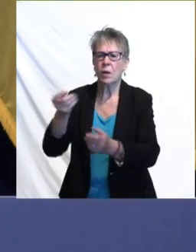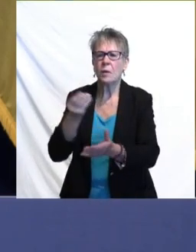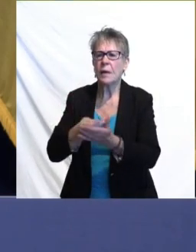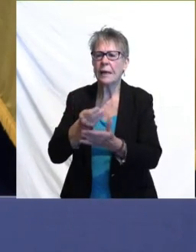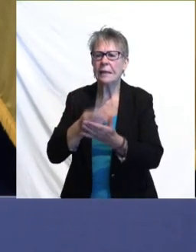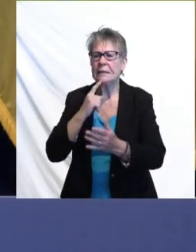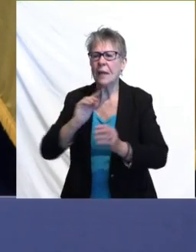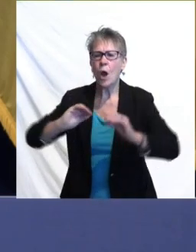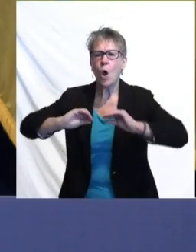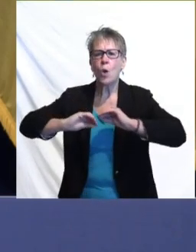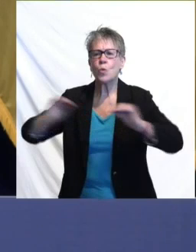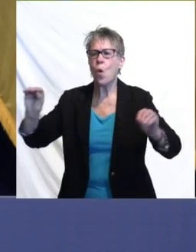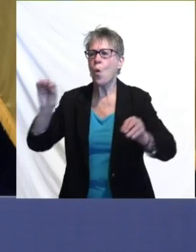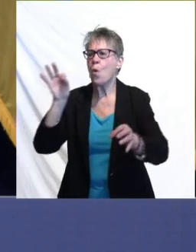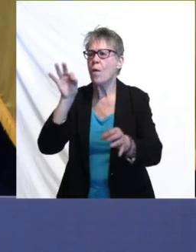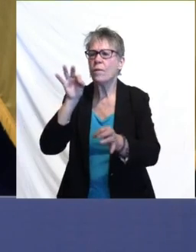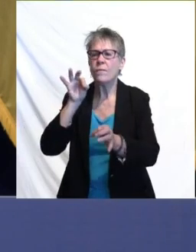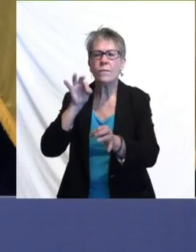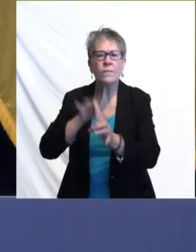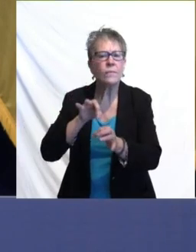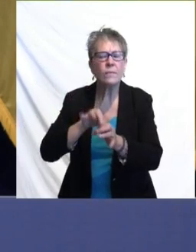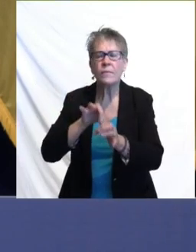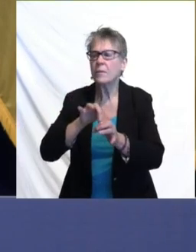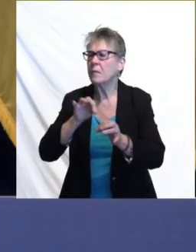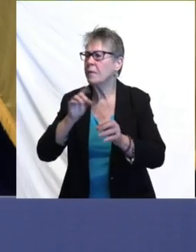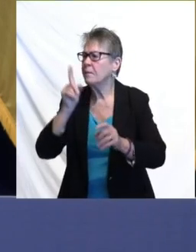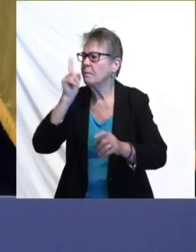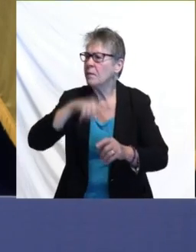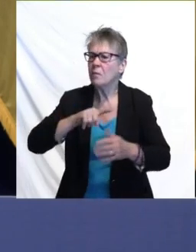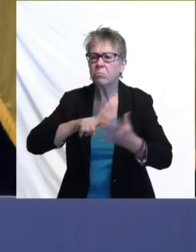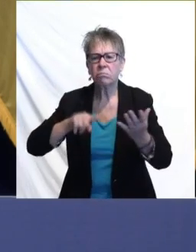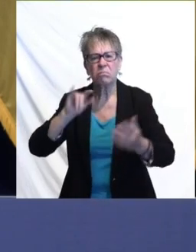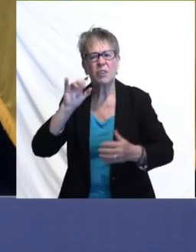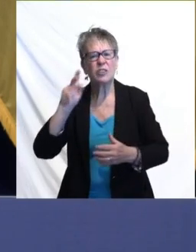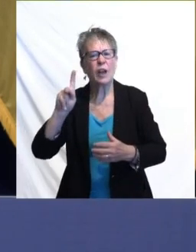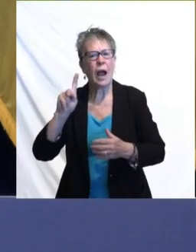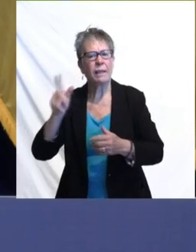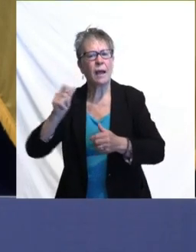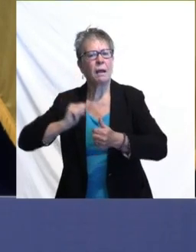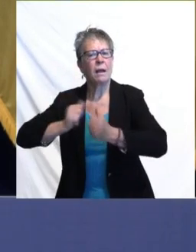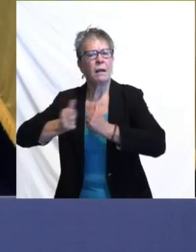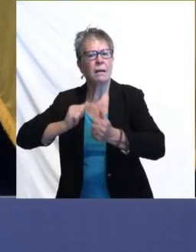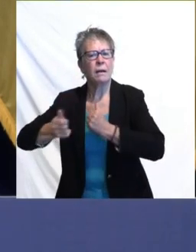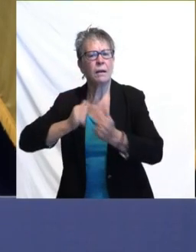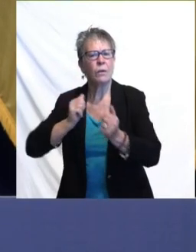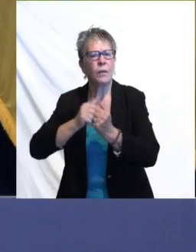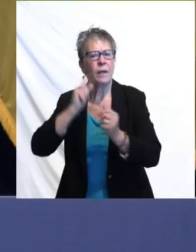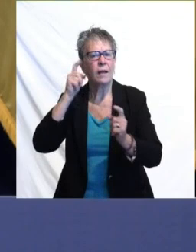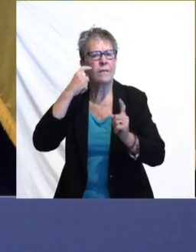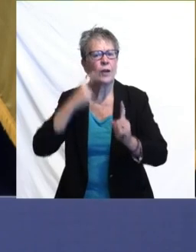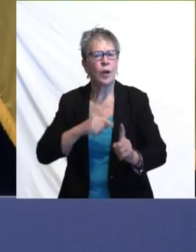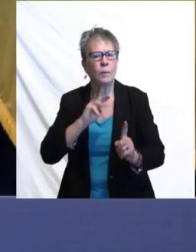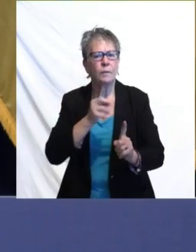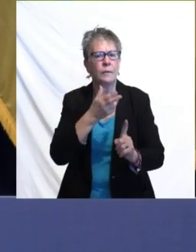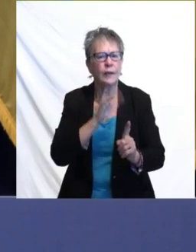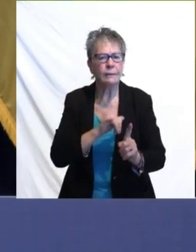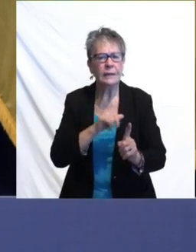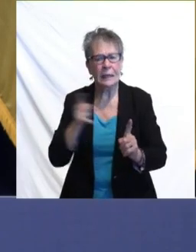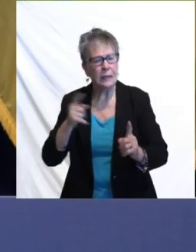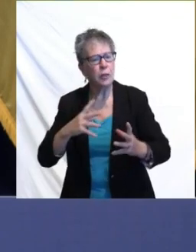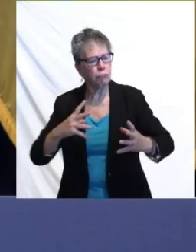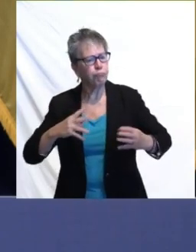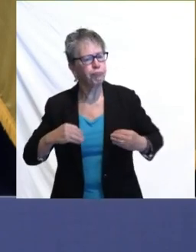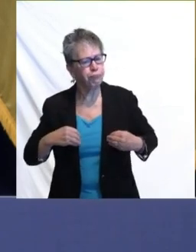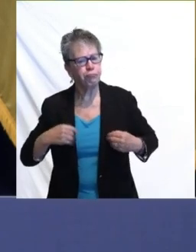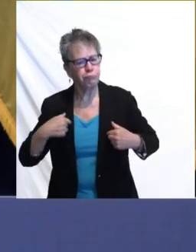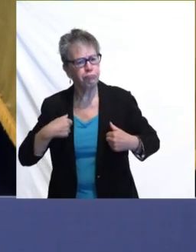enough? Was it, in your opinion, a suitable concession after a pretty long delay between Election Day and the concession? Thank you. Yep, I'll start with the